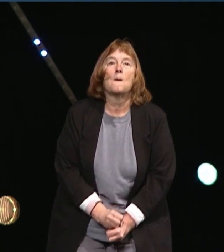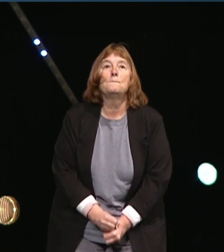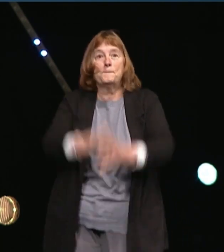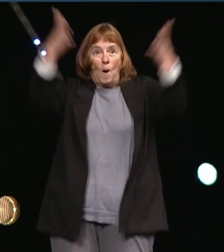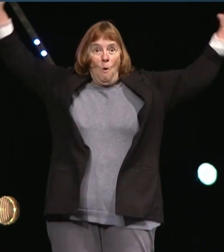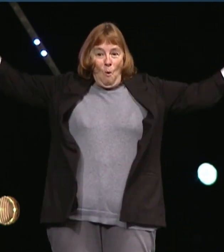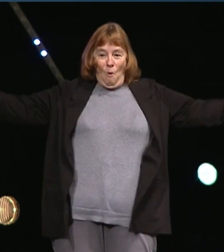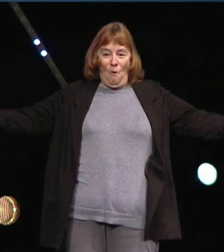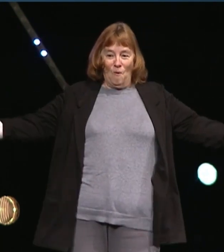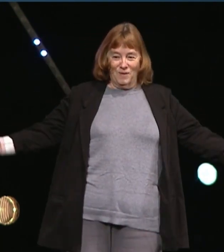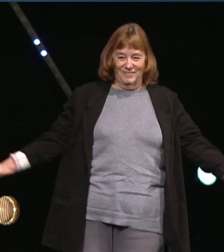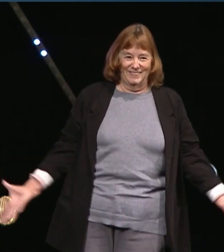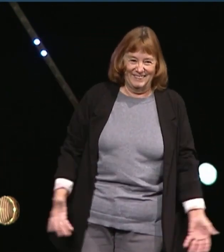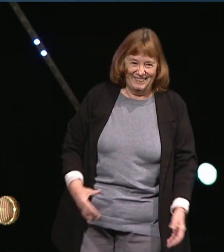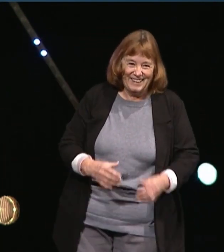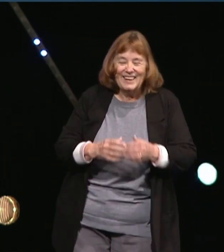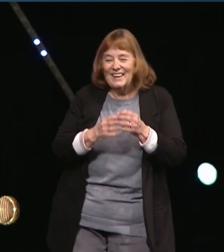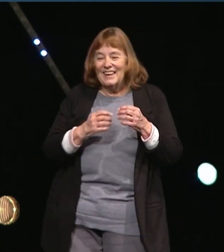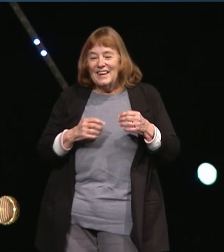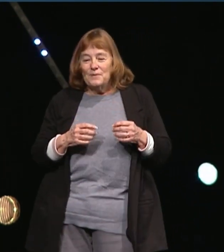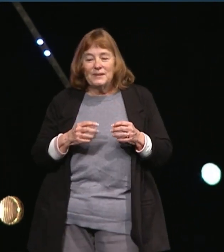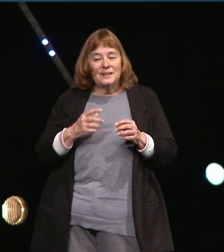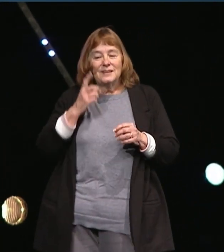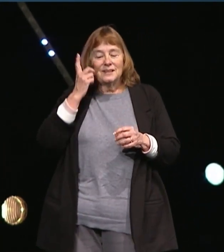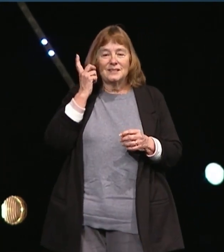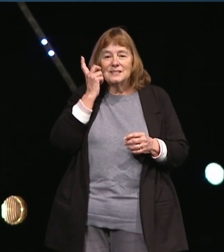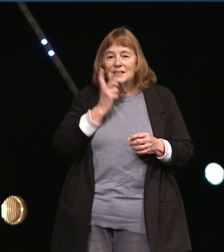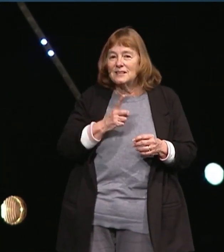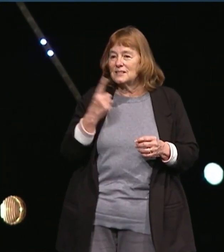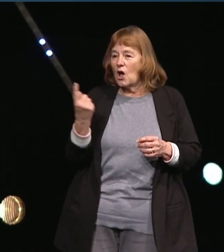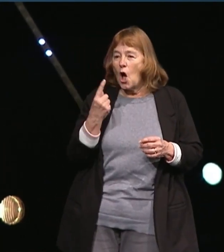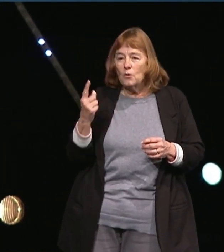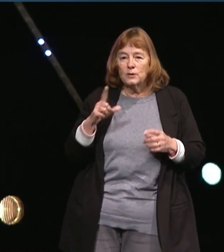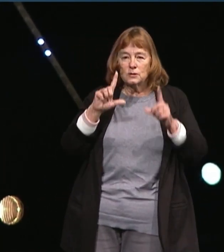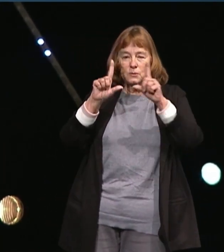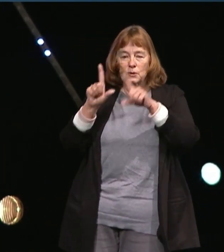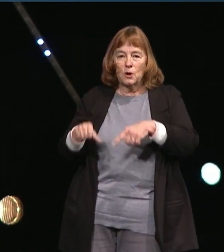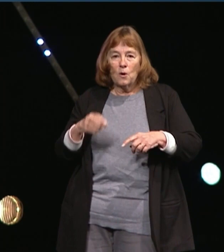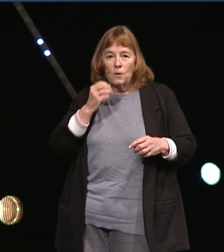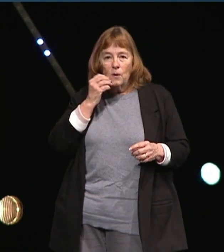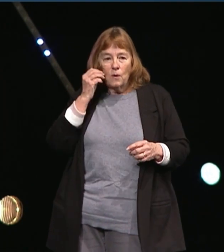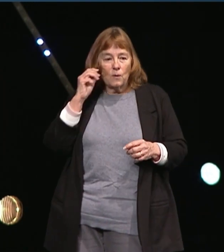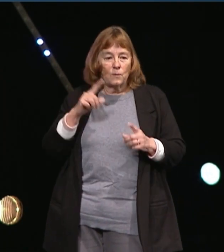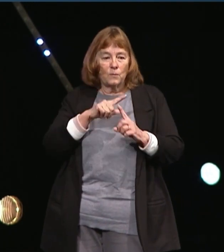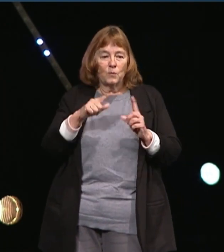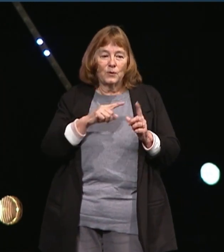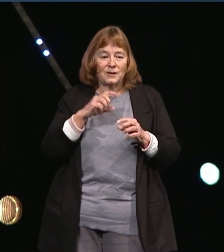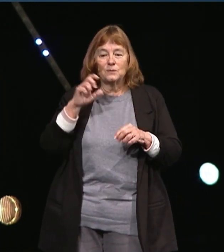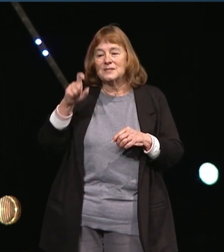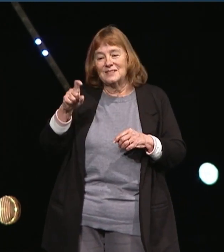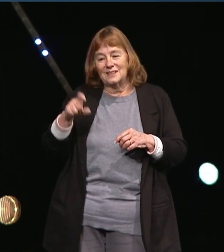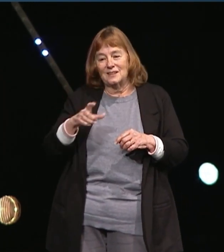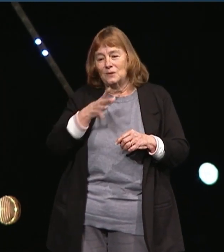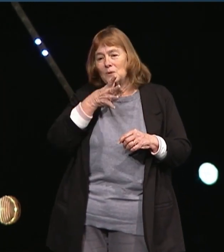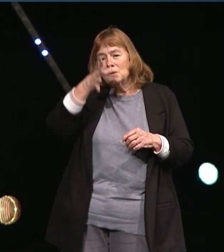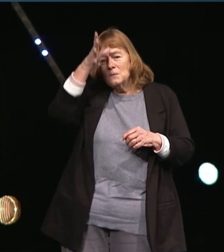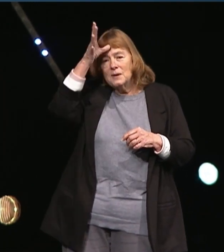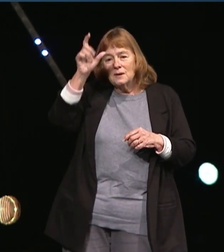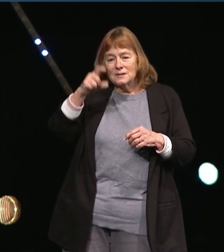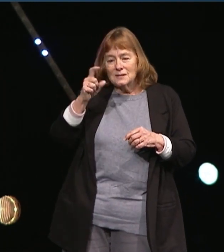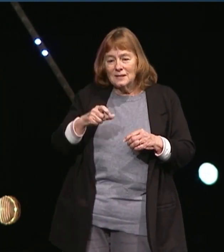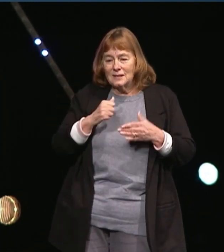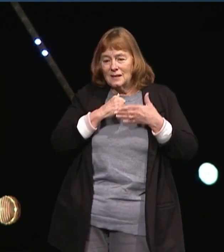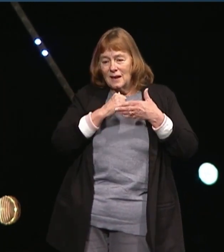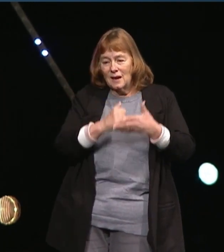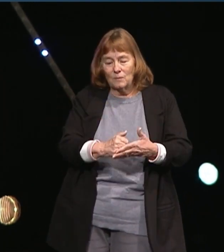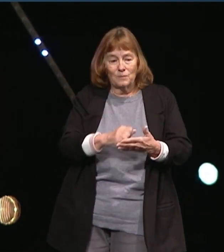living room. It seemed that somehow Dennis would be visiting in Billings when he was needed most by our parents through medical